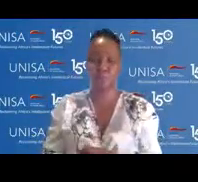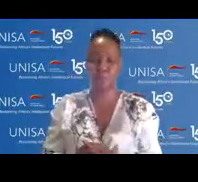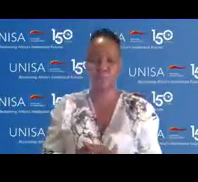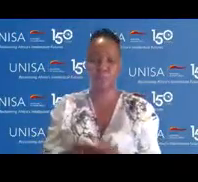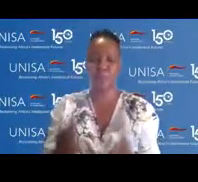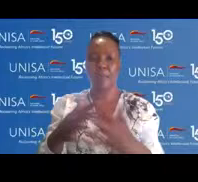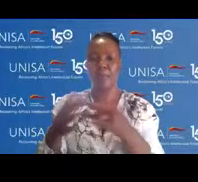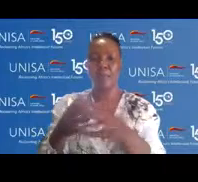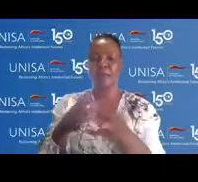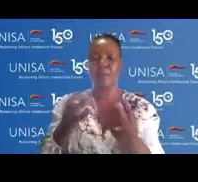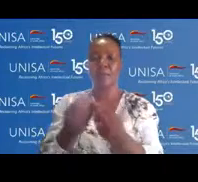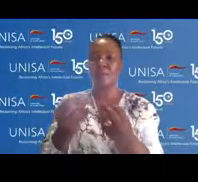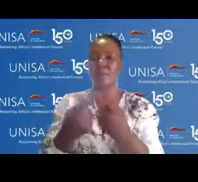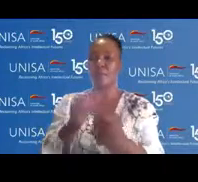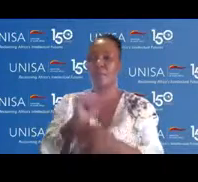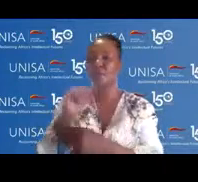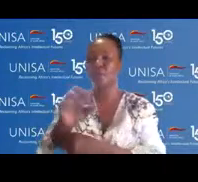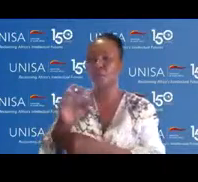Richard?